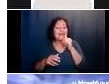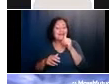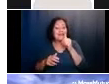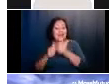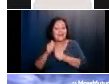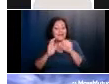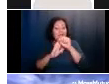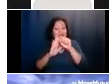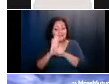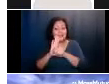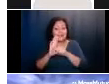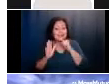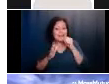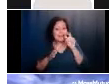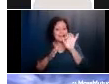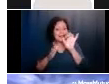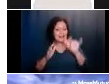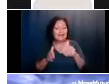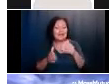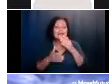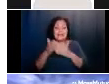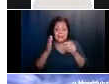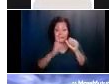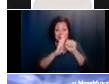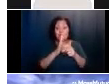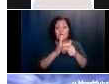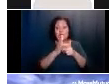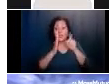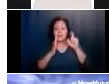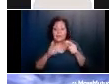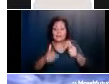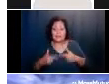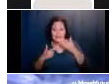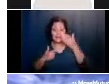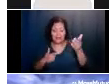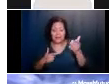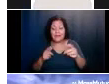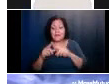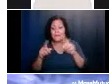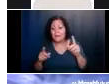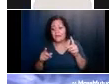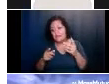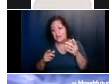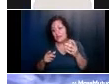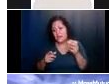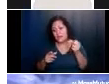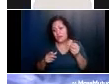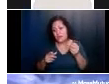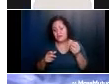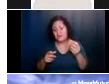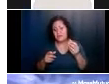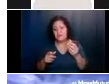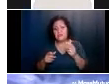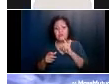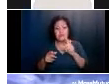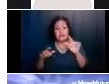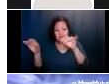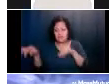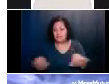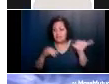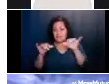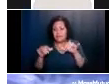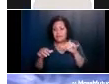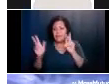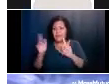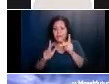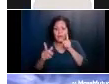live there to use their program, but many of them do not. So it's pretty common that folks who